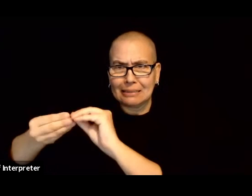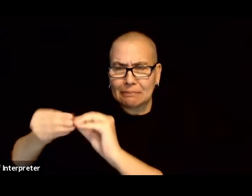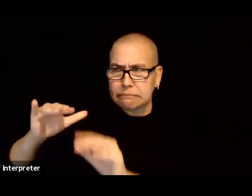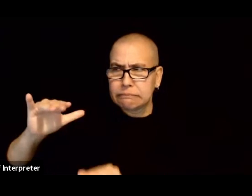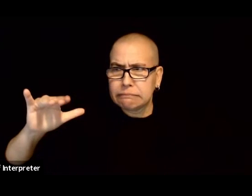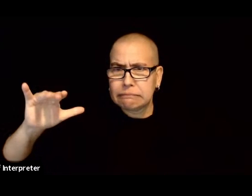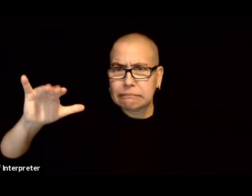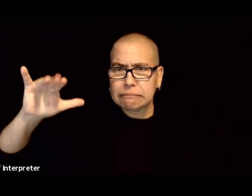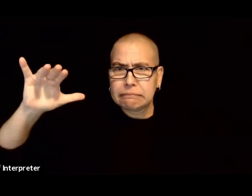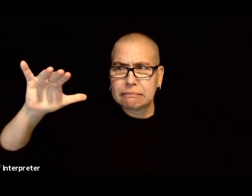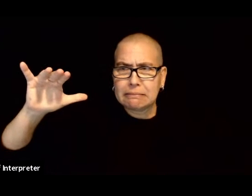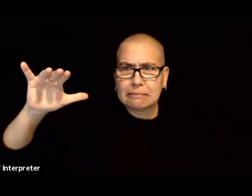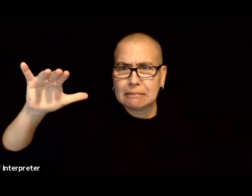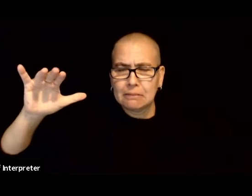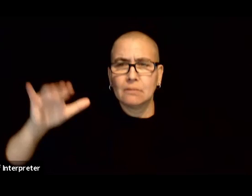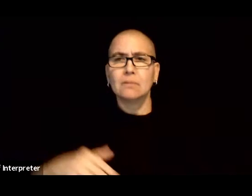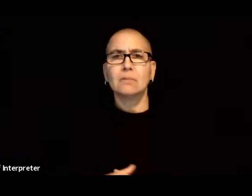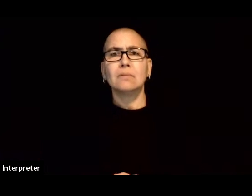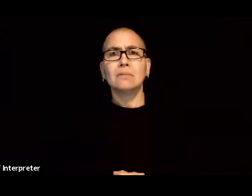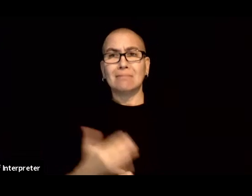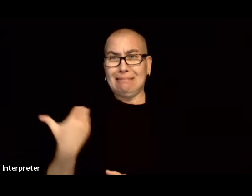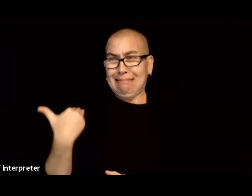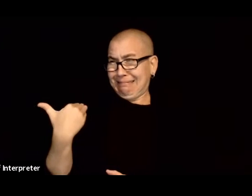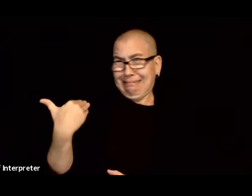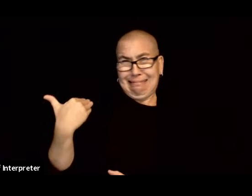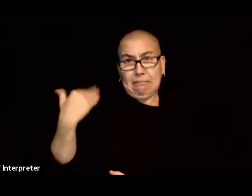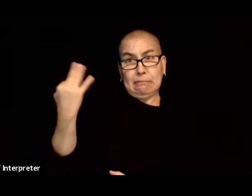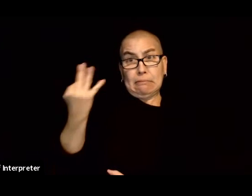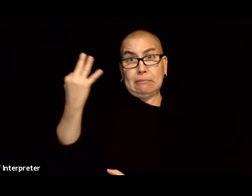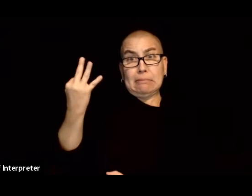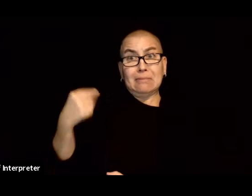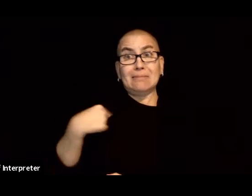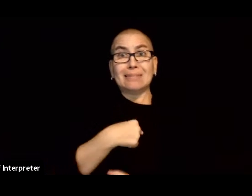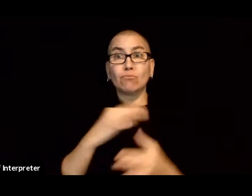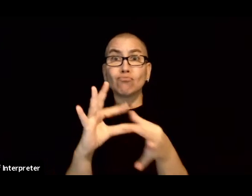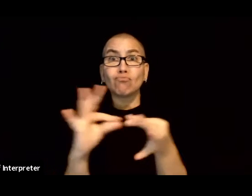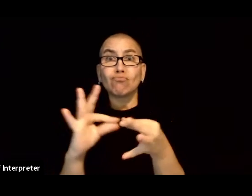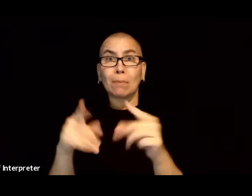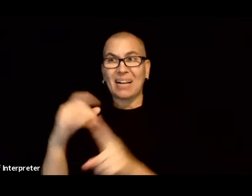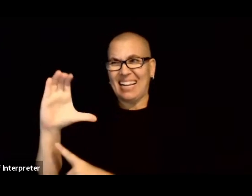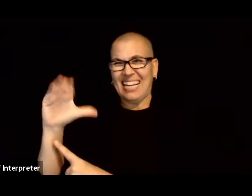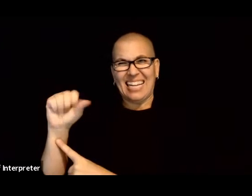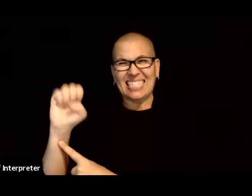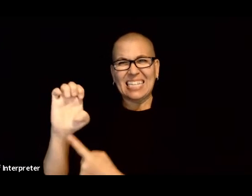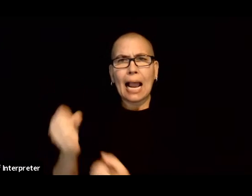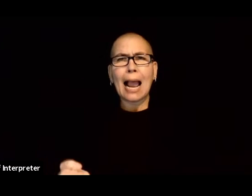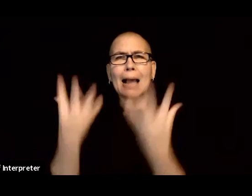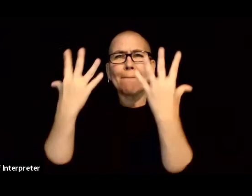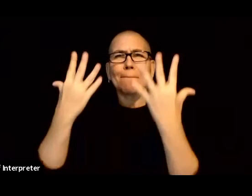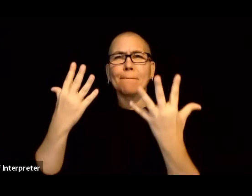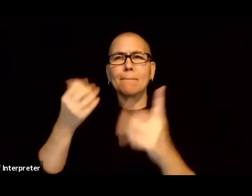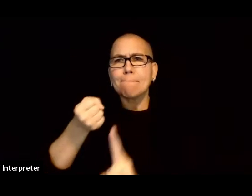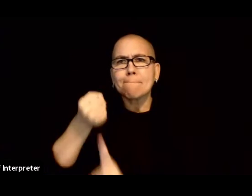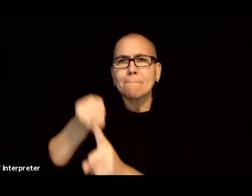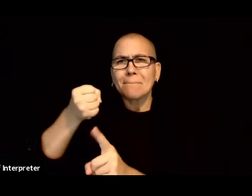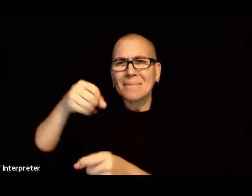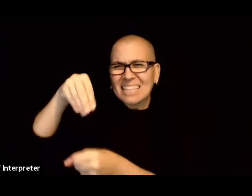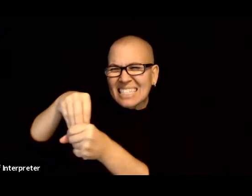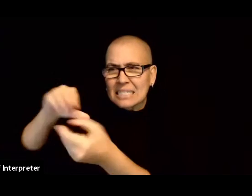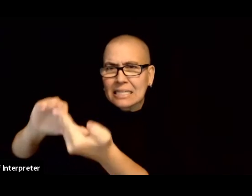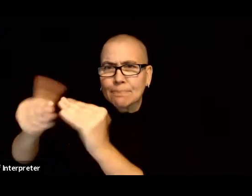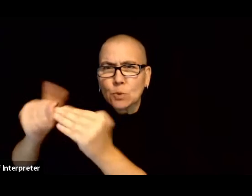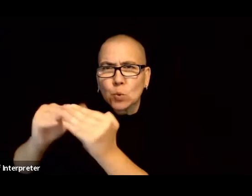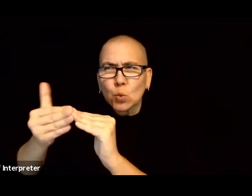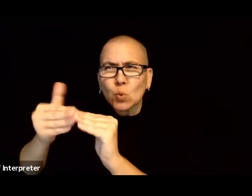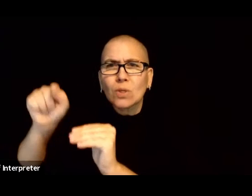the call Friday, how cases in the community are having an impact on our healthcare staff. And so that has a